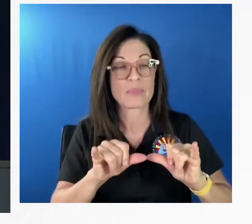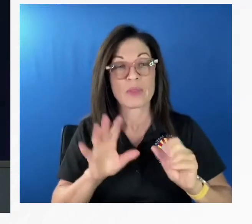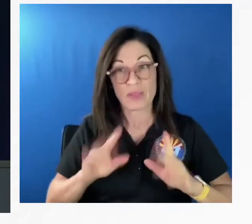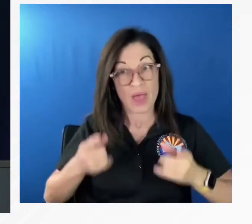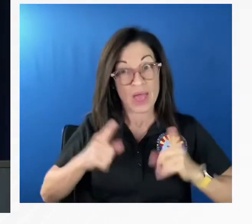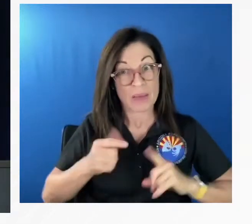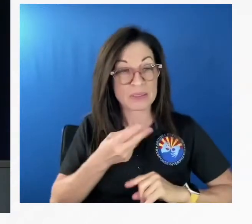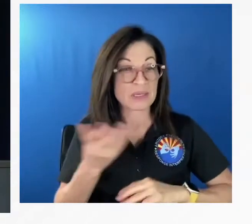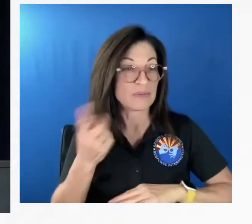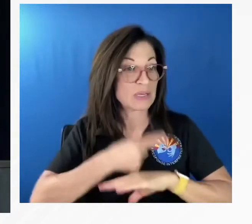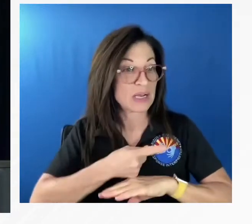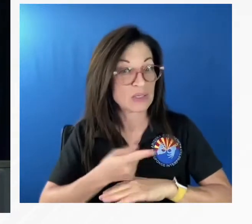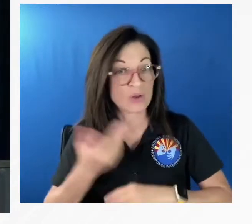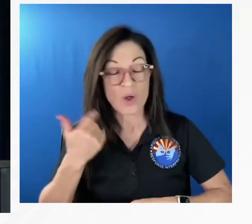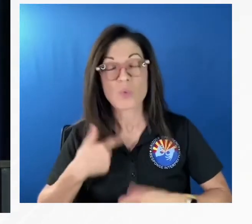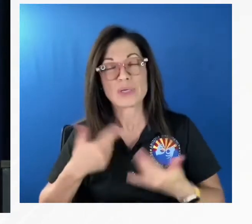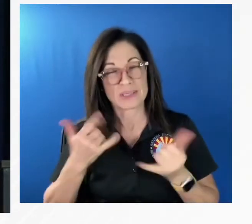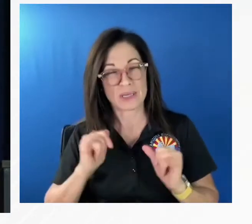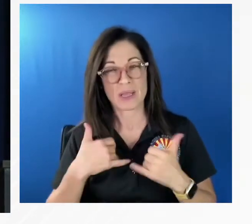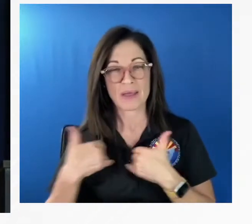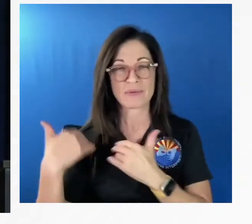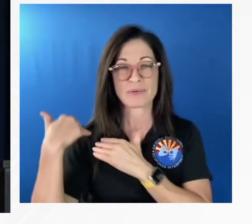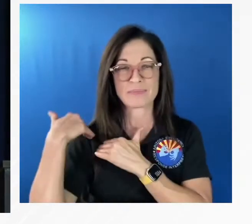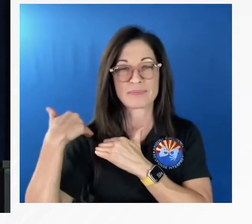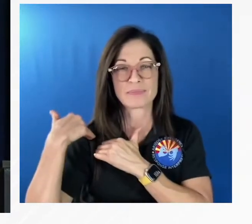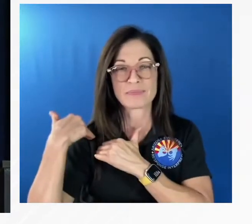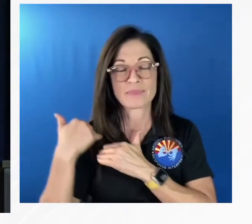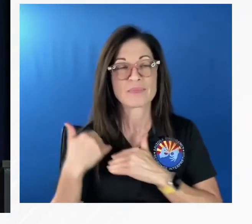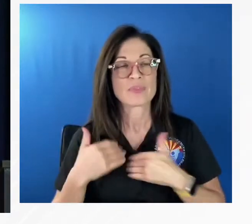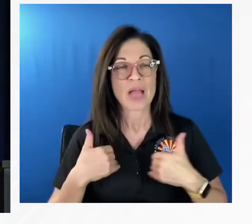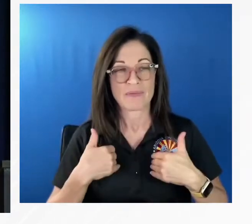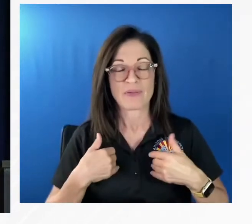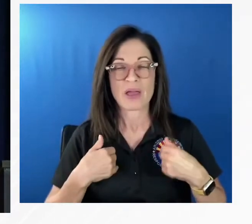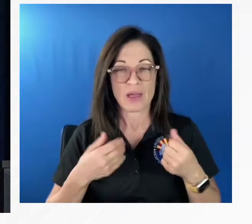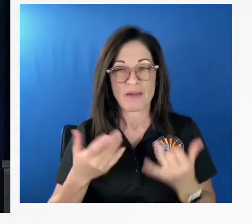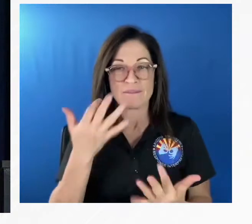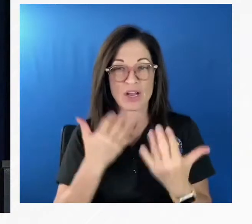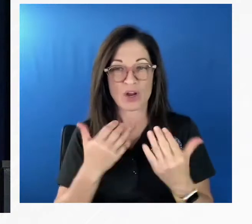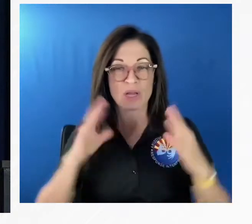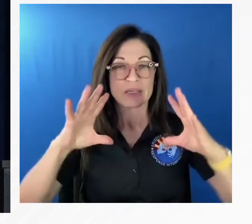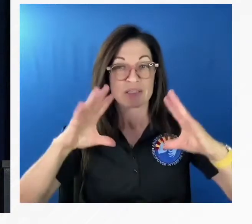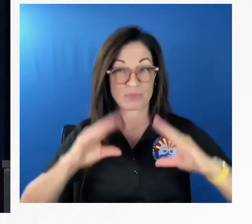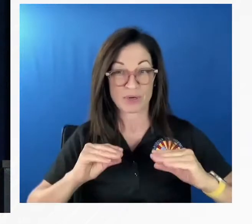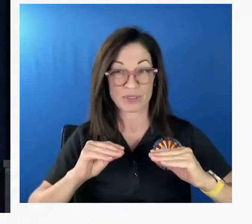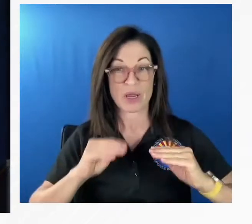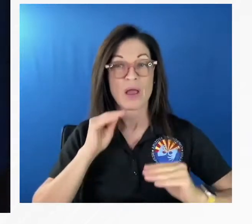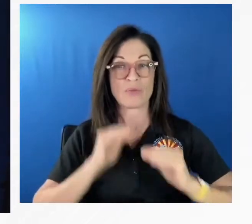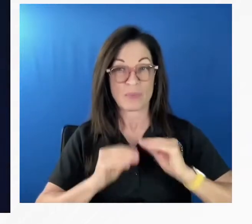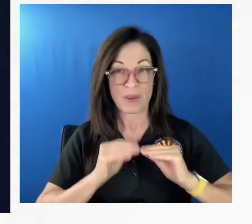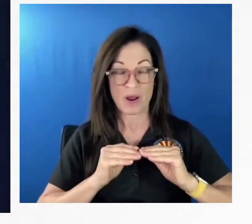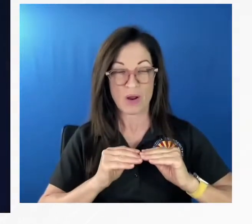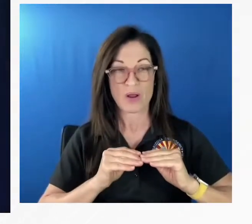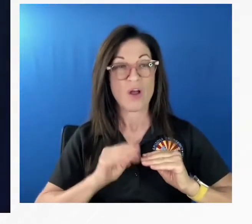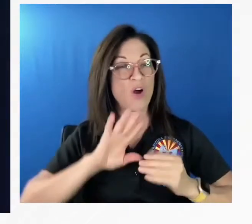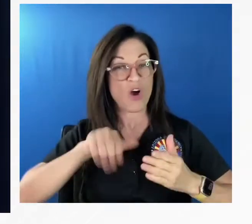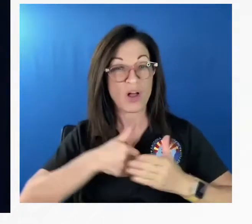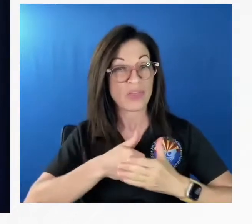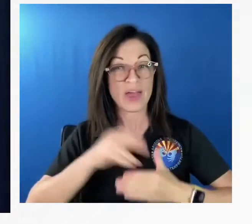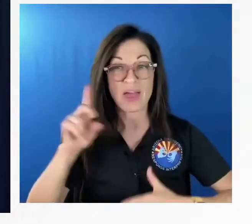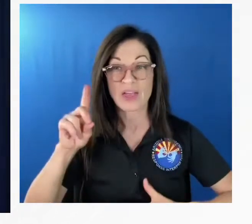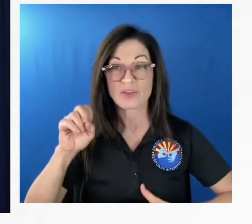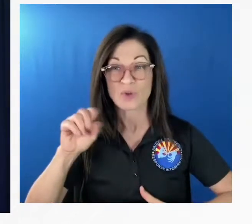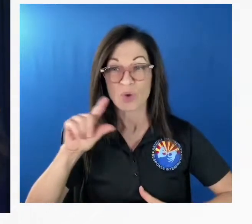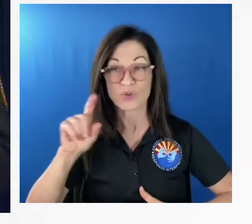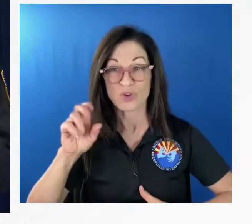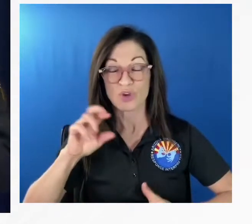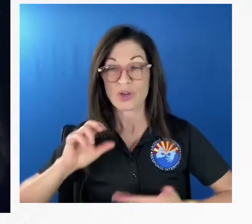still have an obligation to do fire suppression repair on all of this dozer line and all the